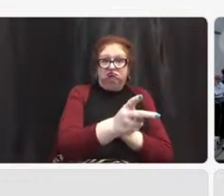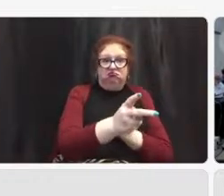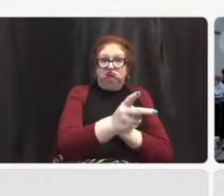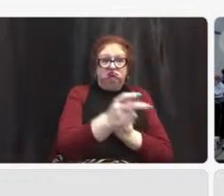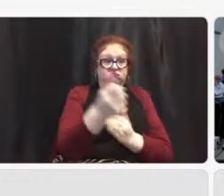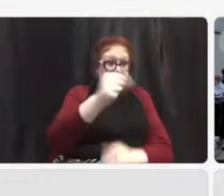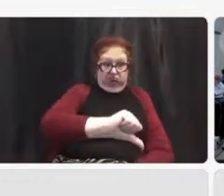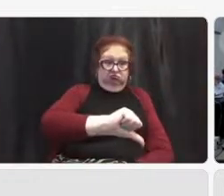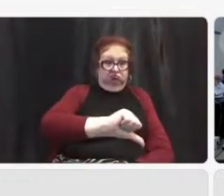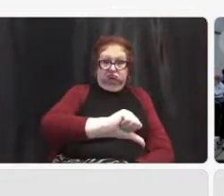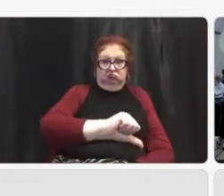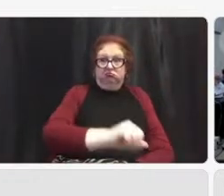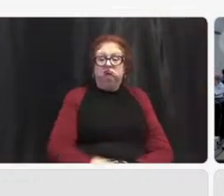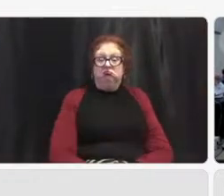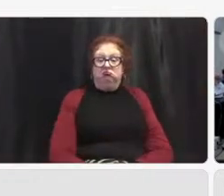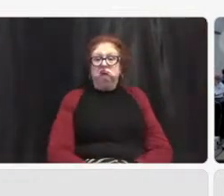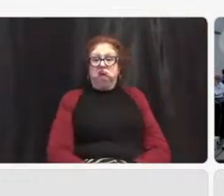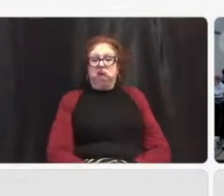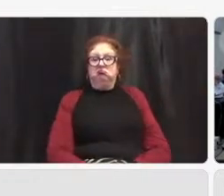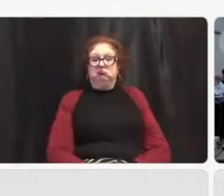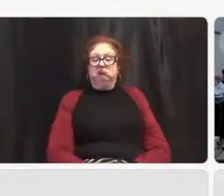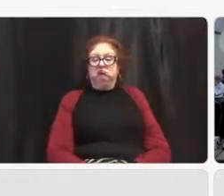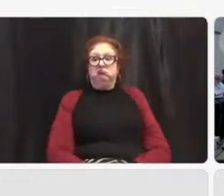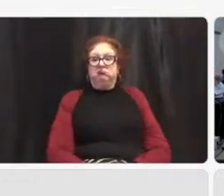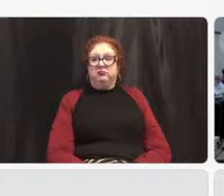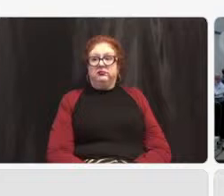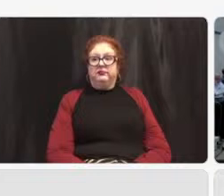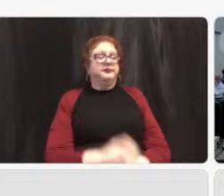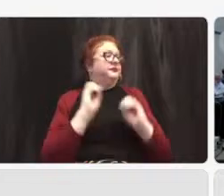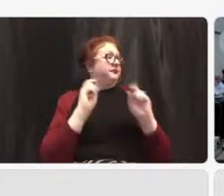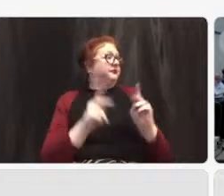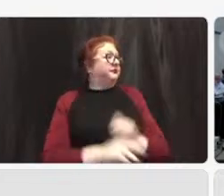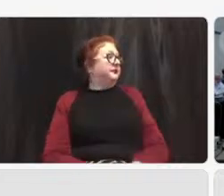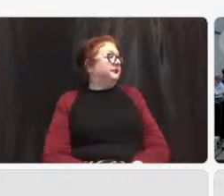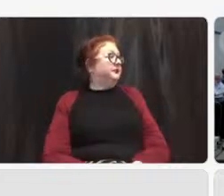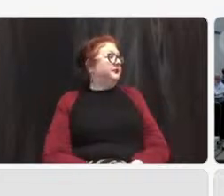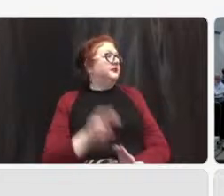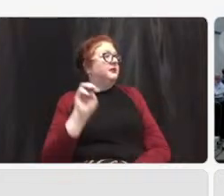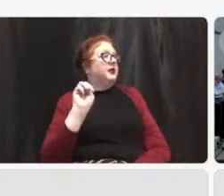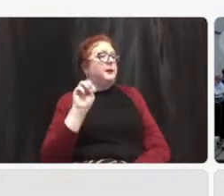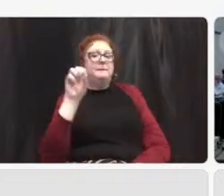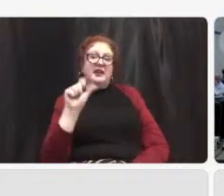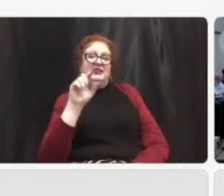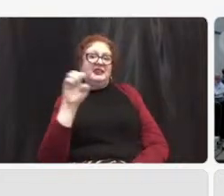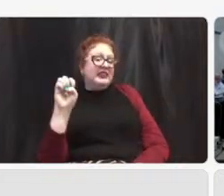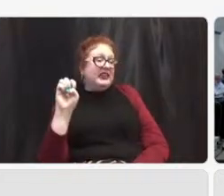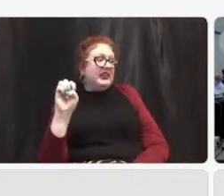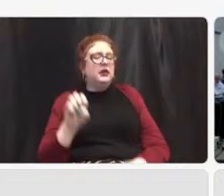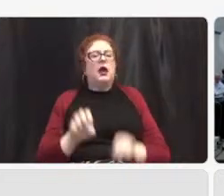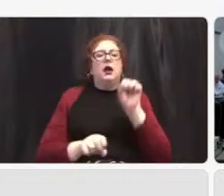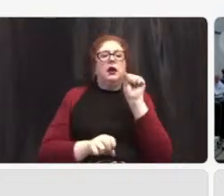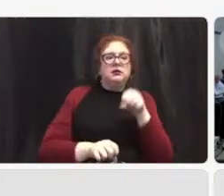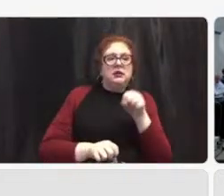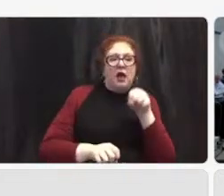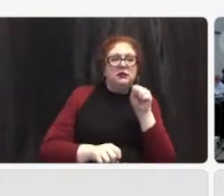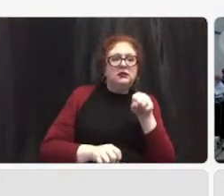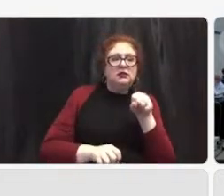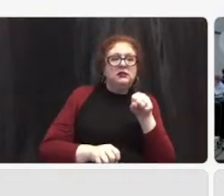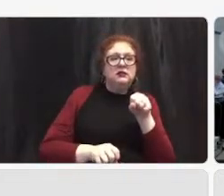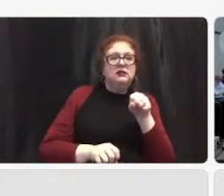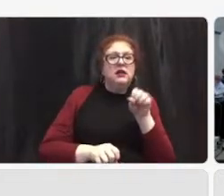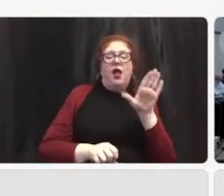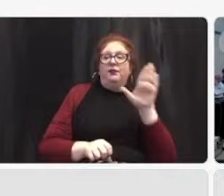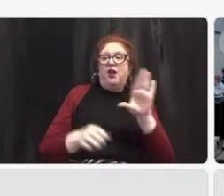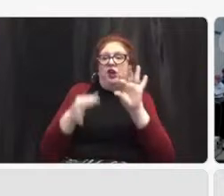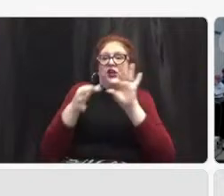declined. Okay. Ms. Lee, did you have something to add? Yes. As far as the statement of